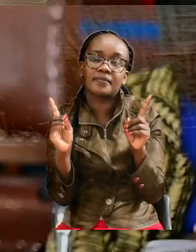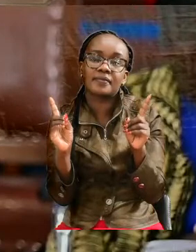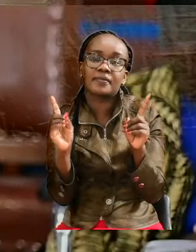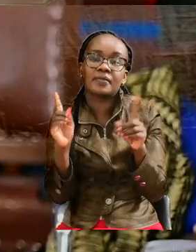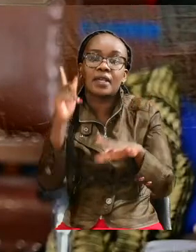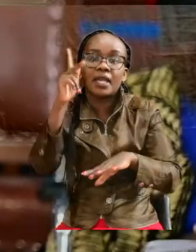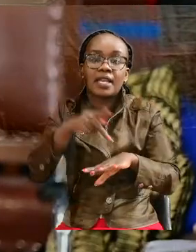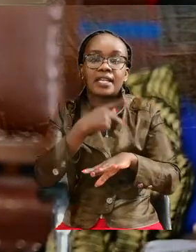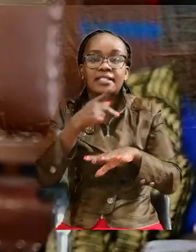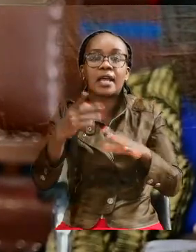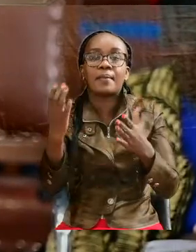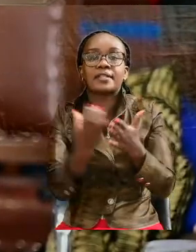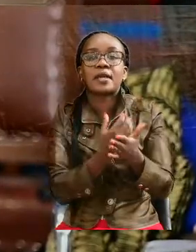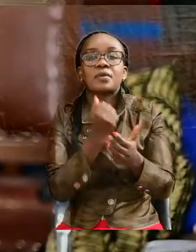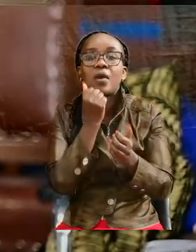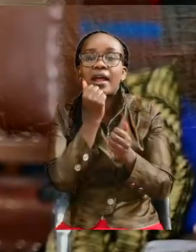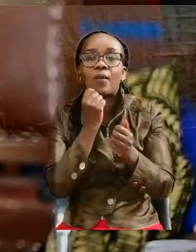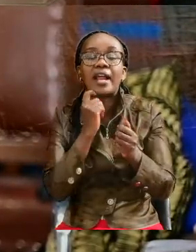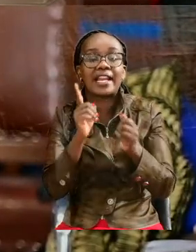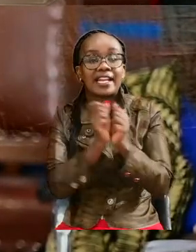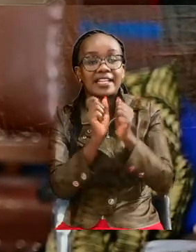Psalms 16 verse 4,